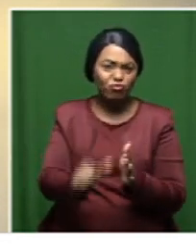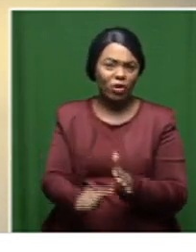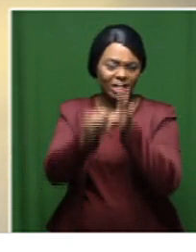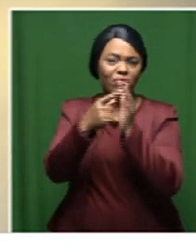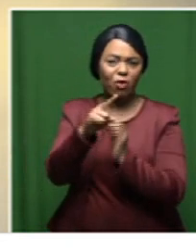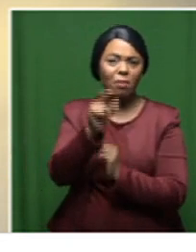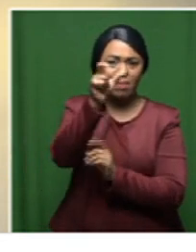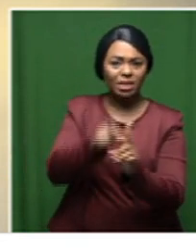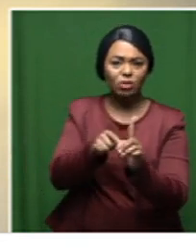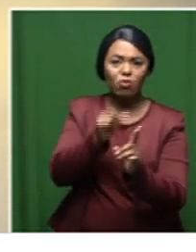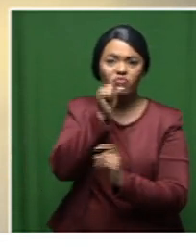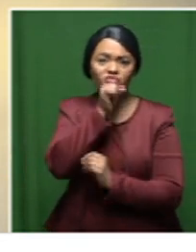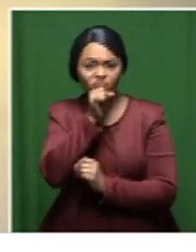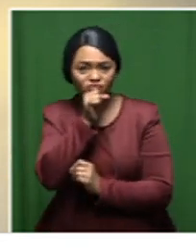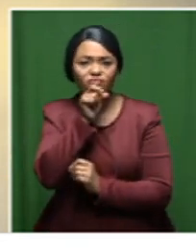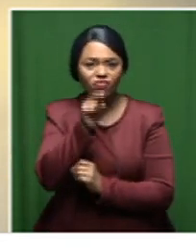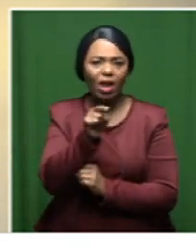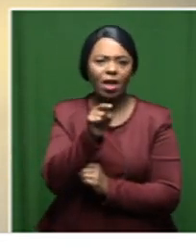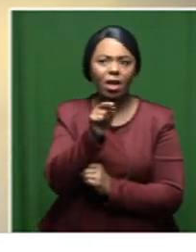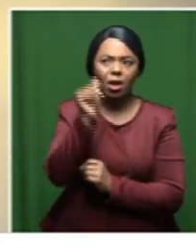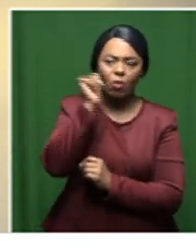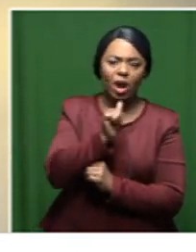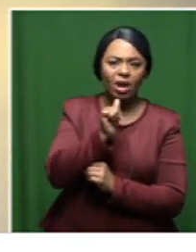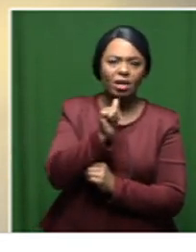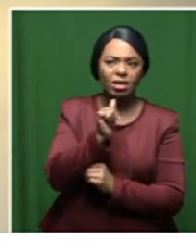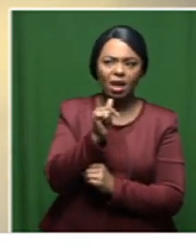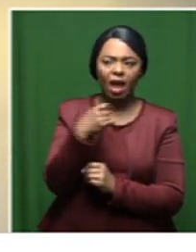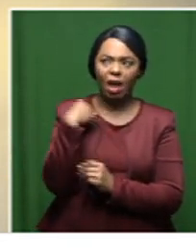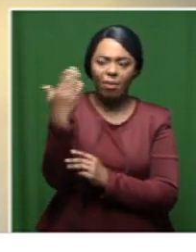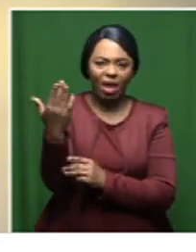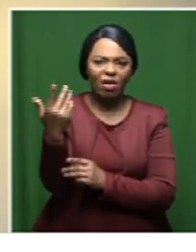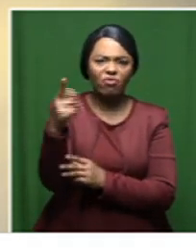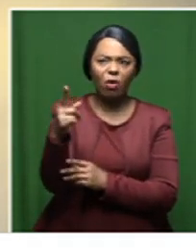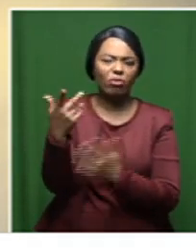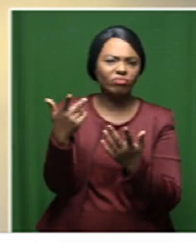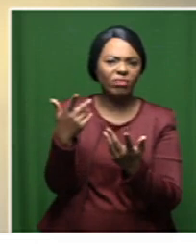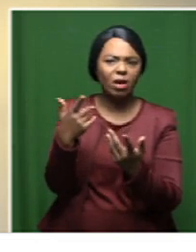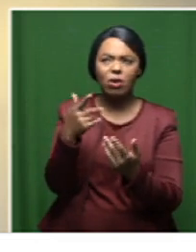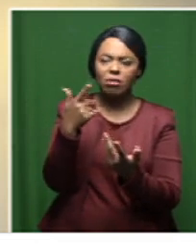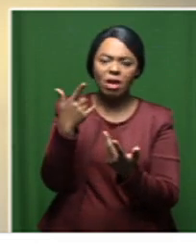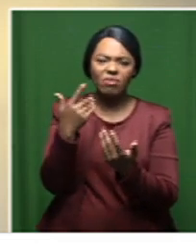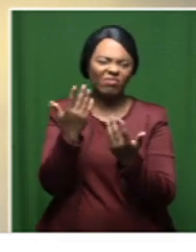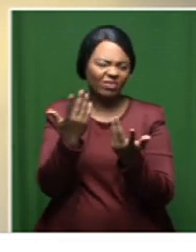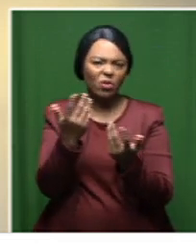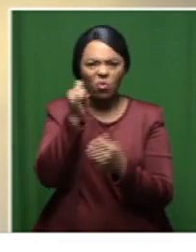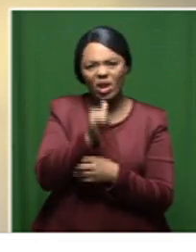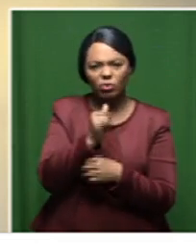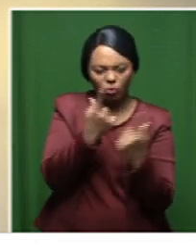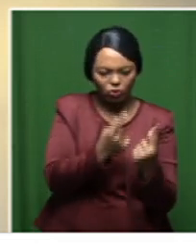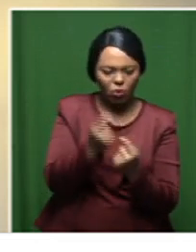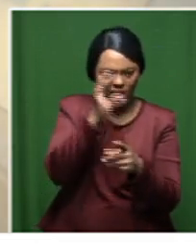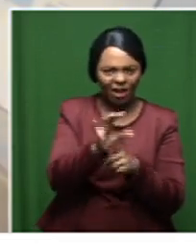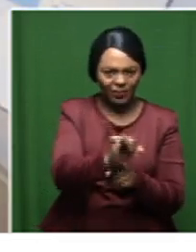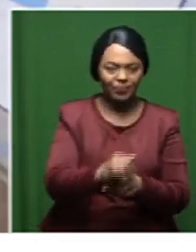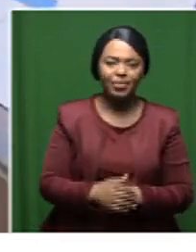know and to consider when they are planning for their careers. Mm-hmm. Now, do musicians have